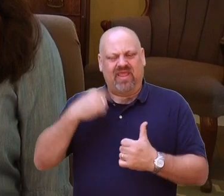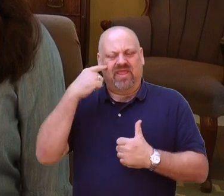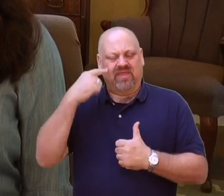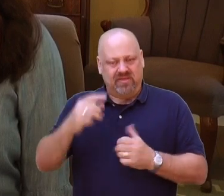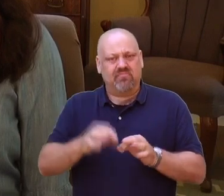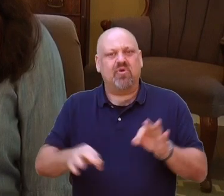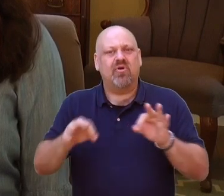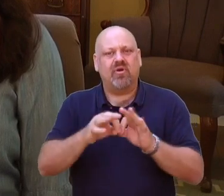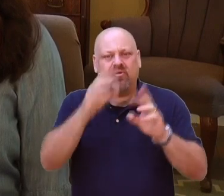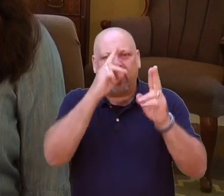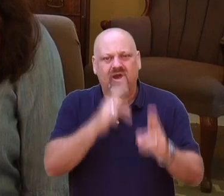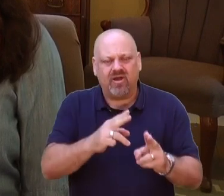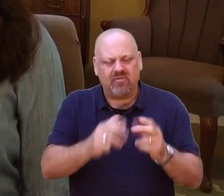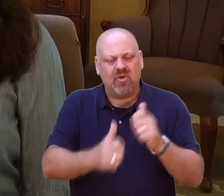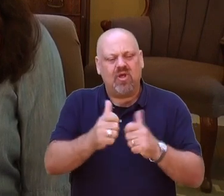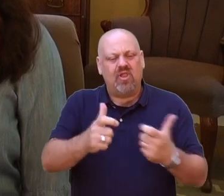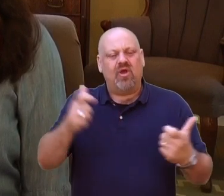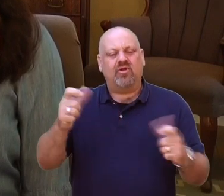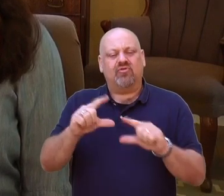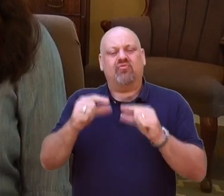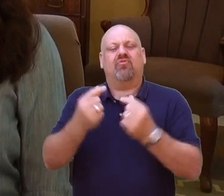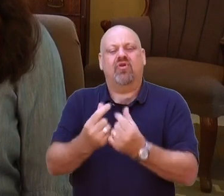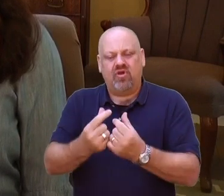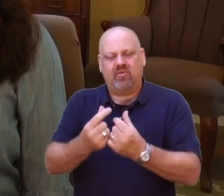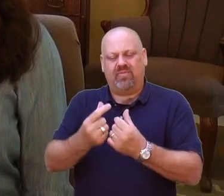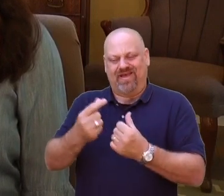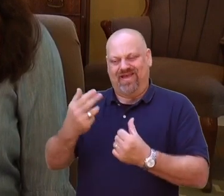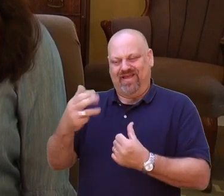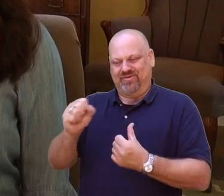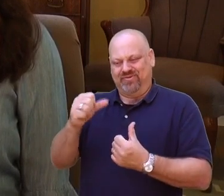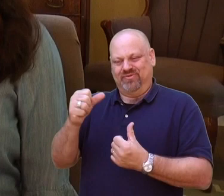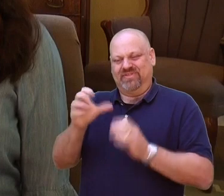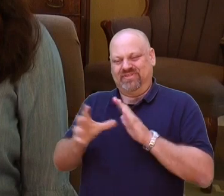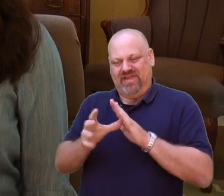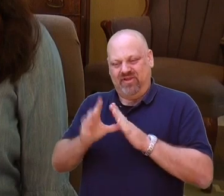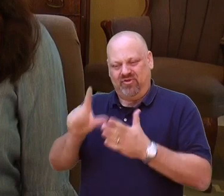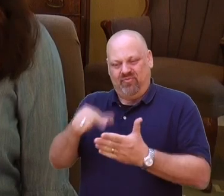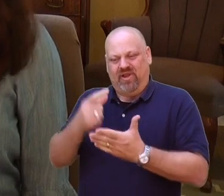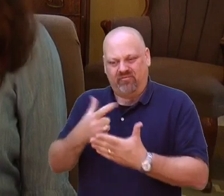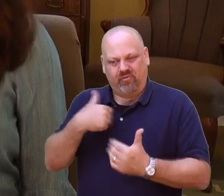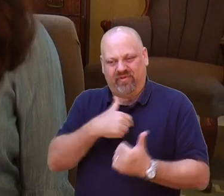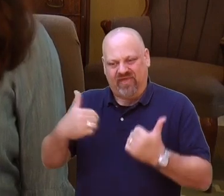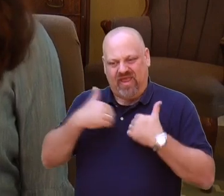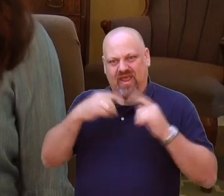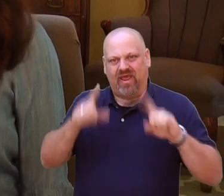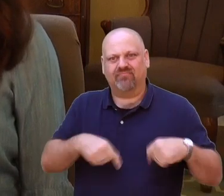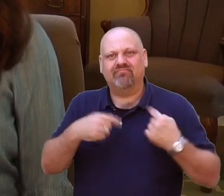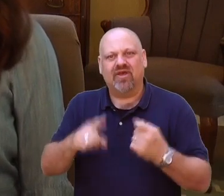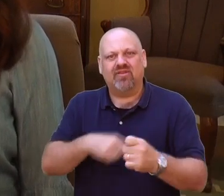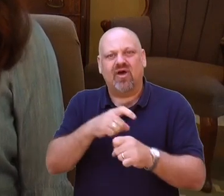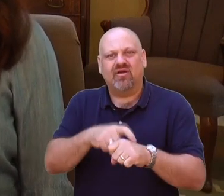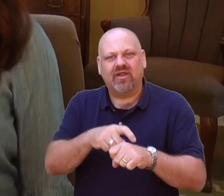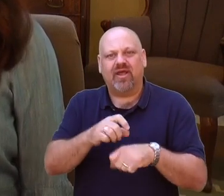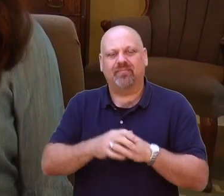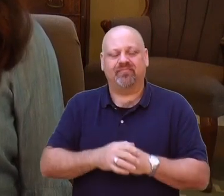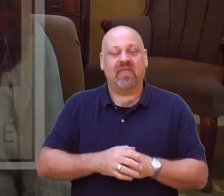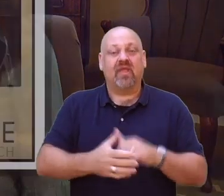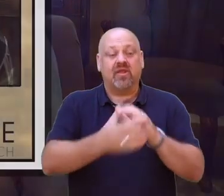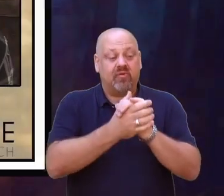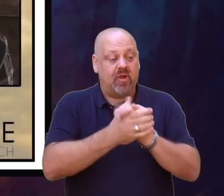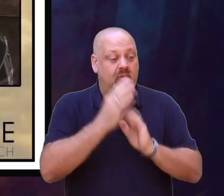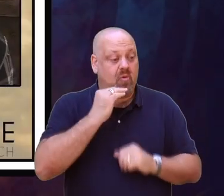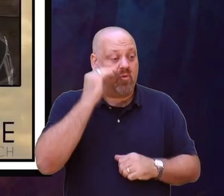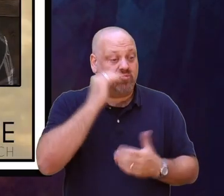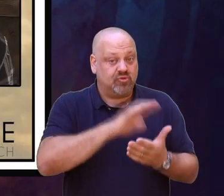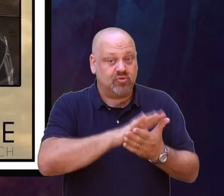honor one of the largest groups of graduating high school seniors that we've had in a very long time. Congratulations to our